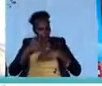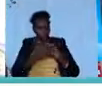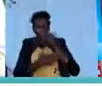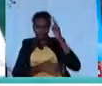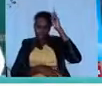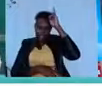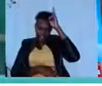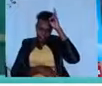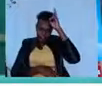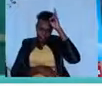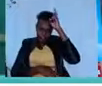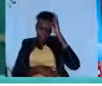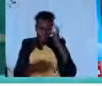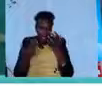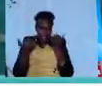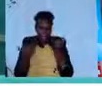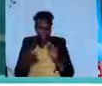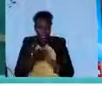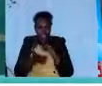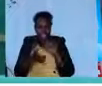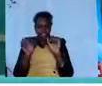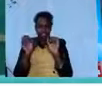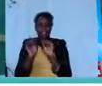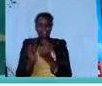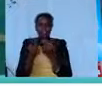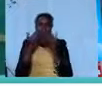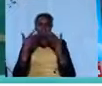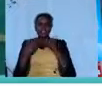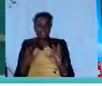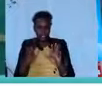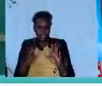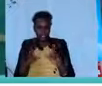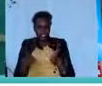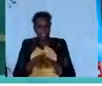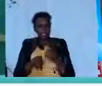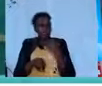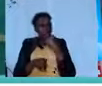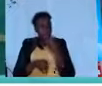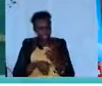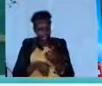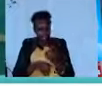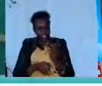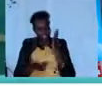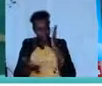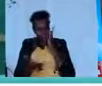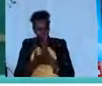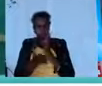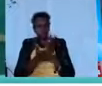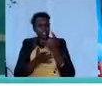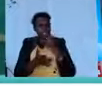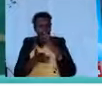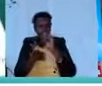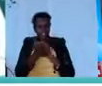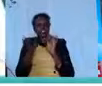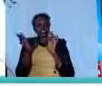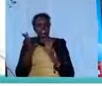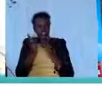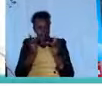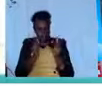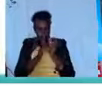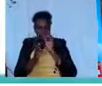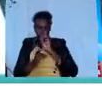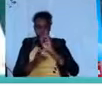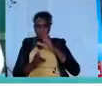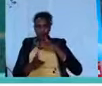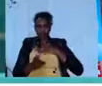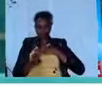evil. Now that you are saved and you profess and confess that Jesus is